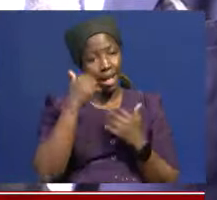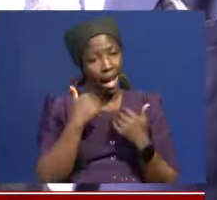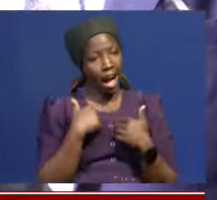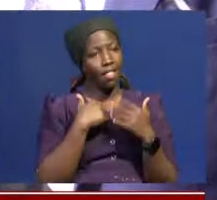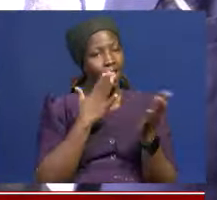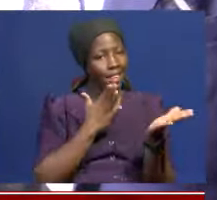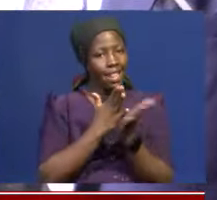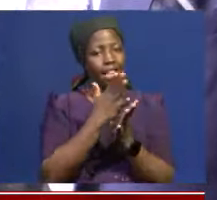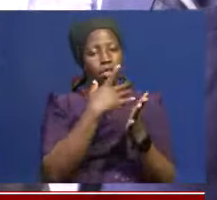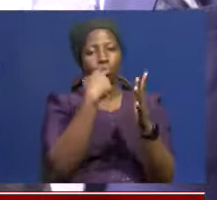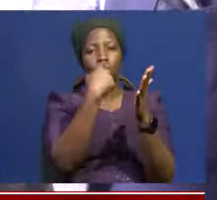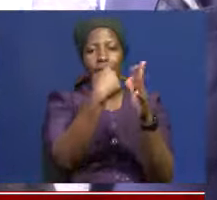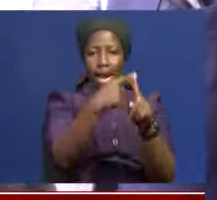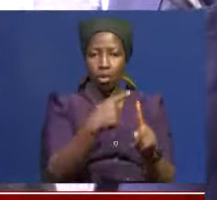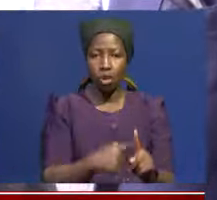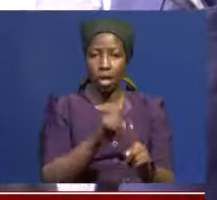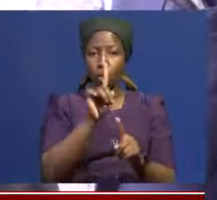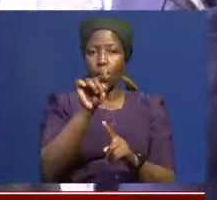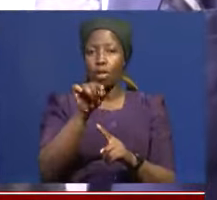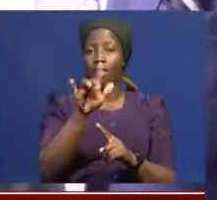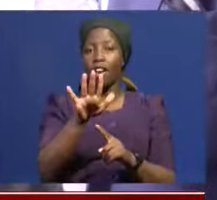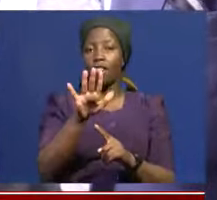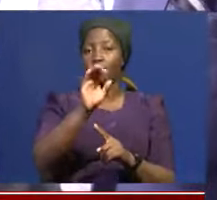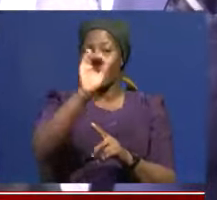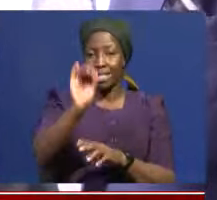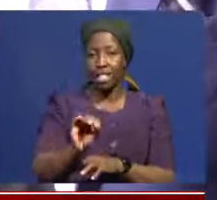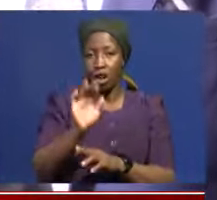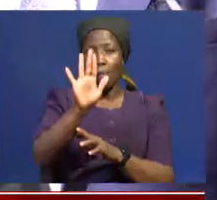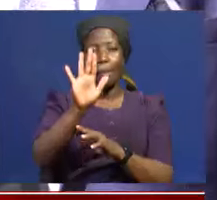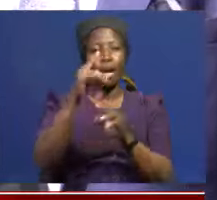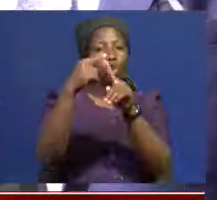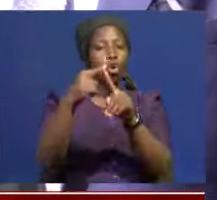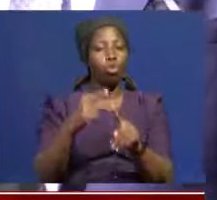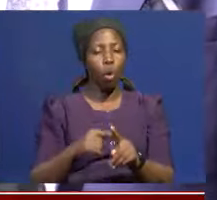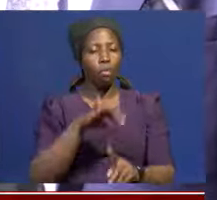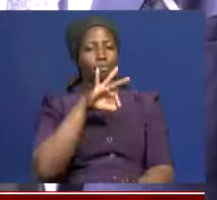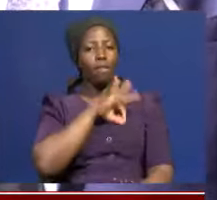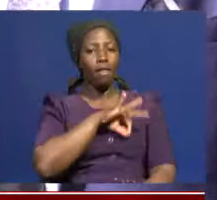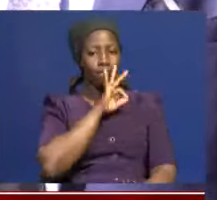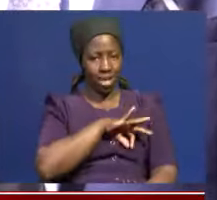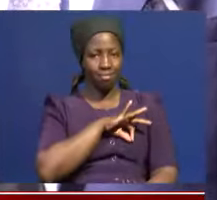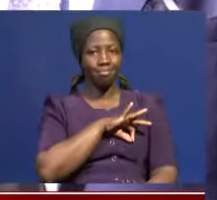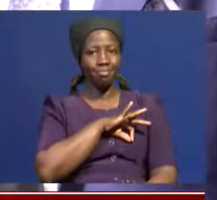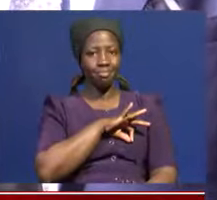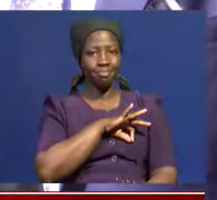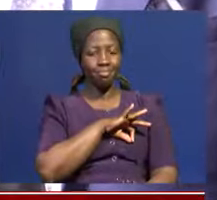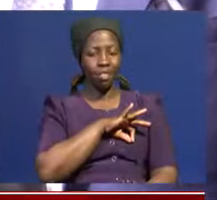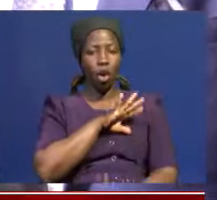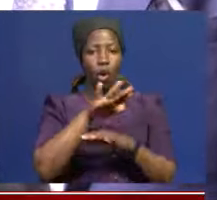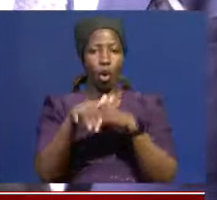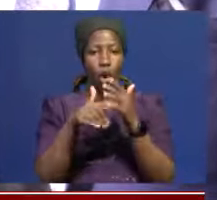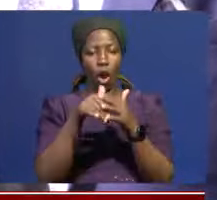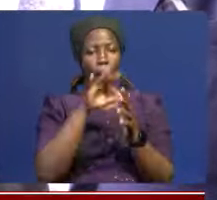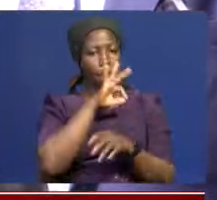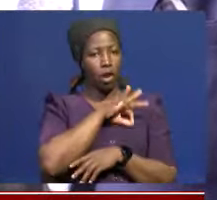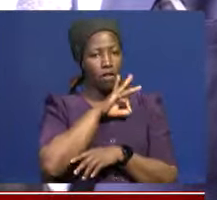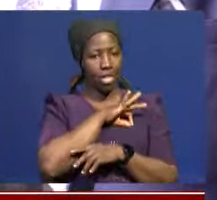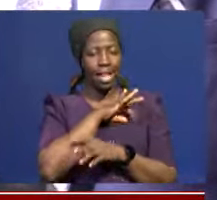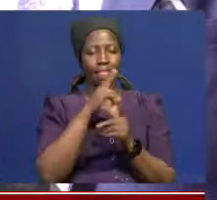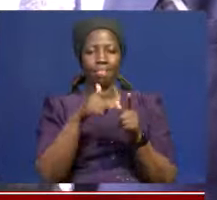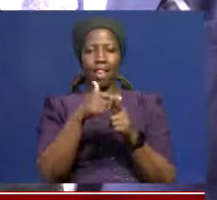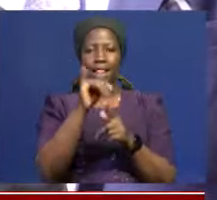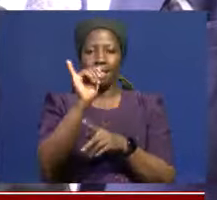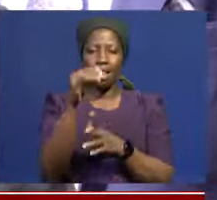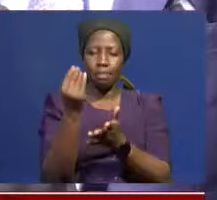calculate 1.5% of your gross earnings, not net, gross earnings, and deduct